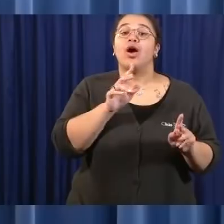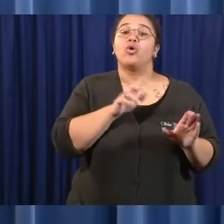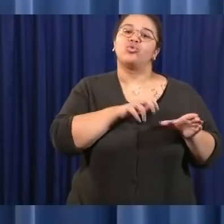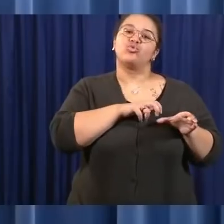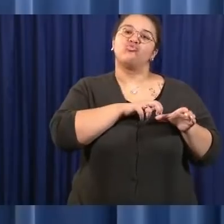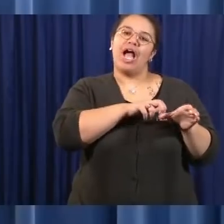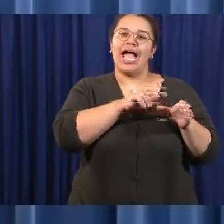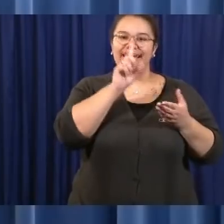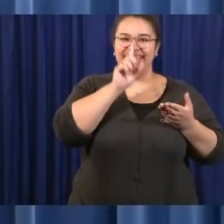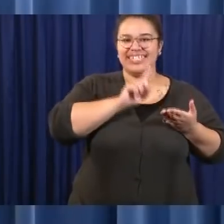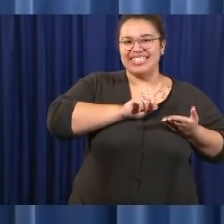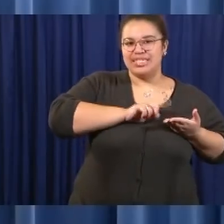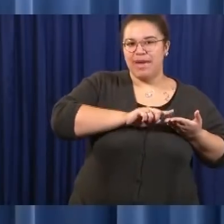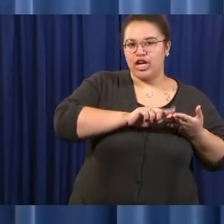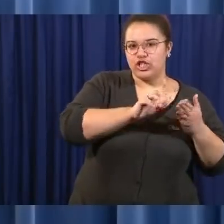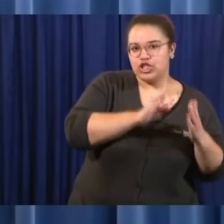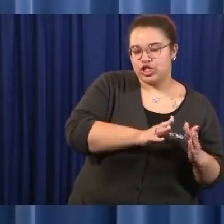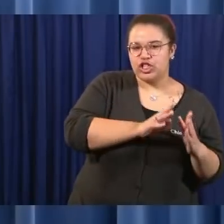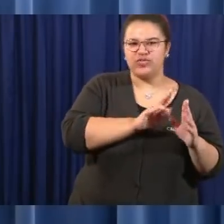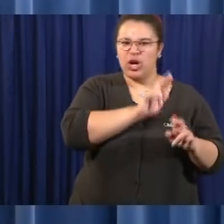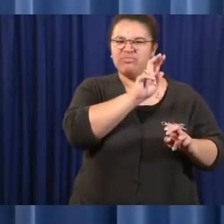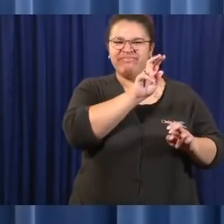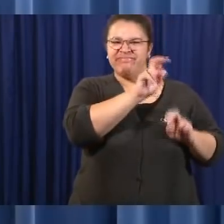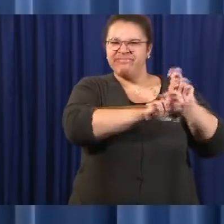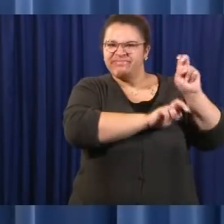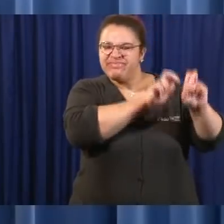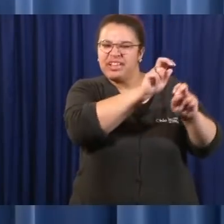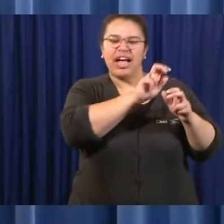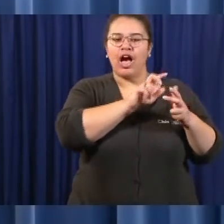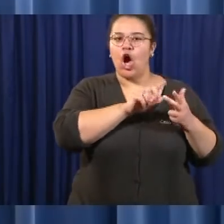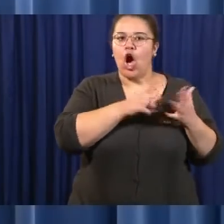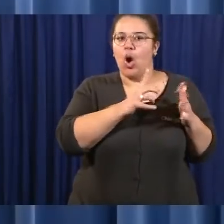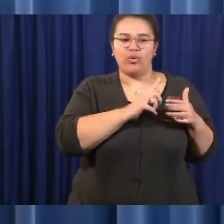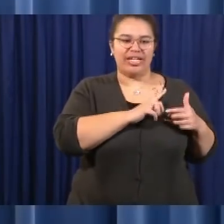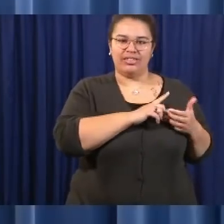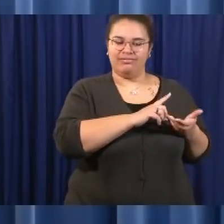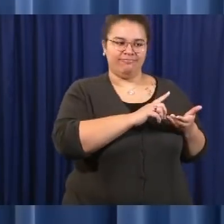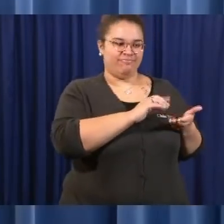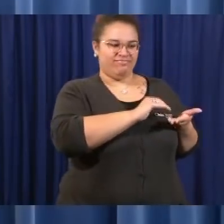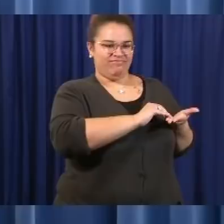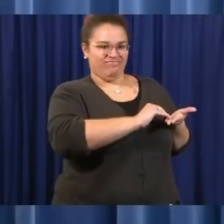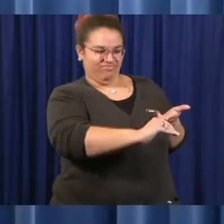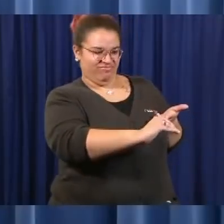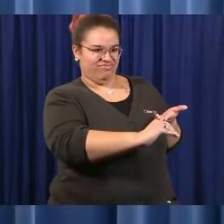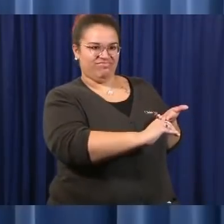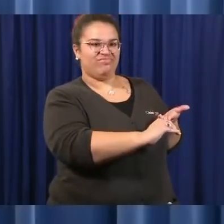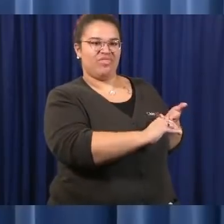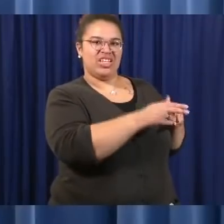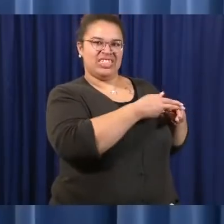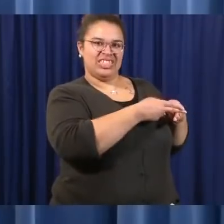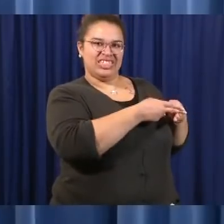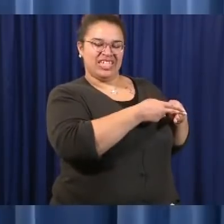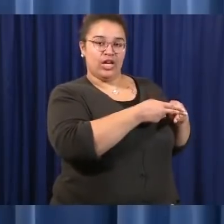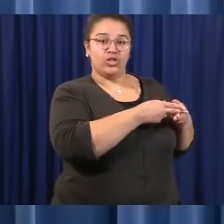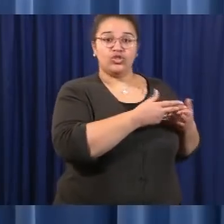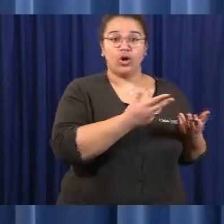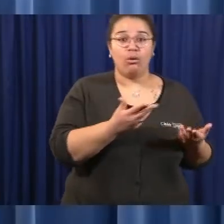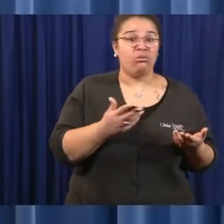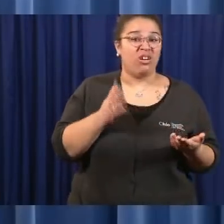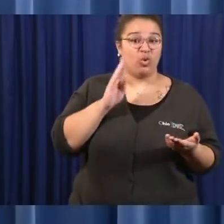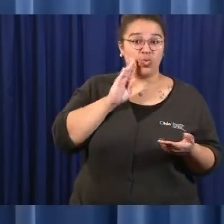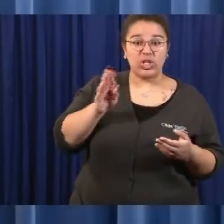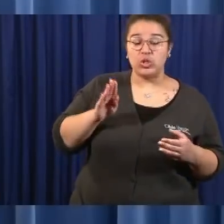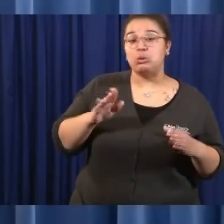by the state. Just wondering if you had an update from your fair advisory group. Are they leaning towards just holding junior fairs this year?